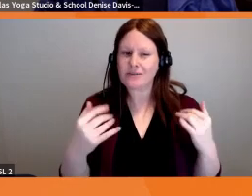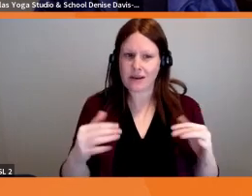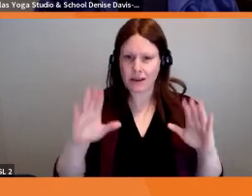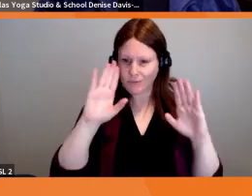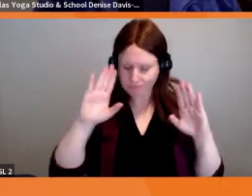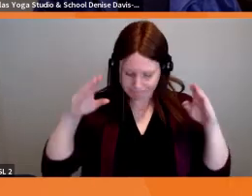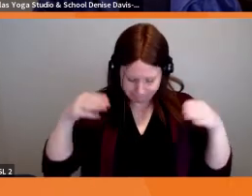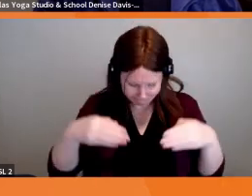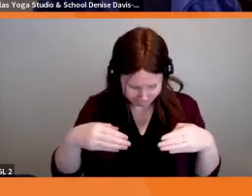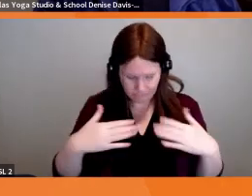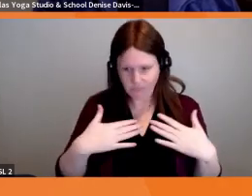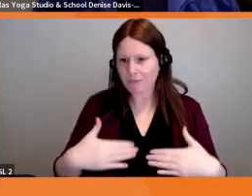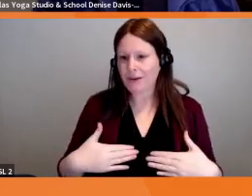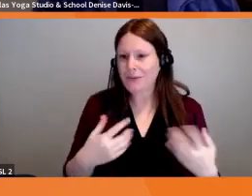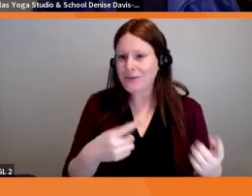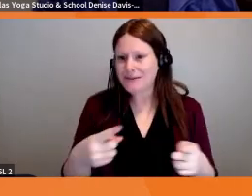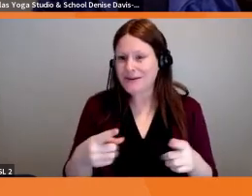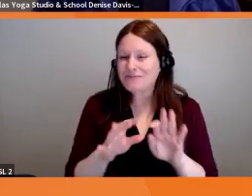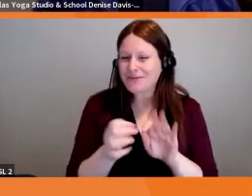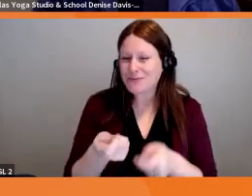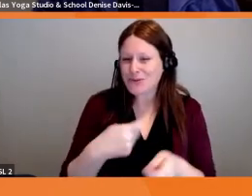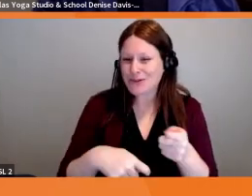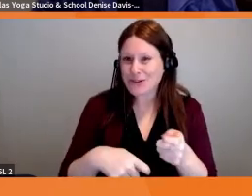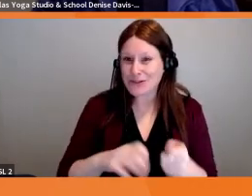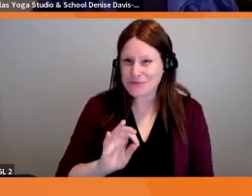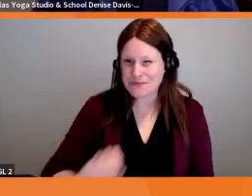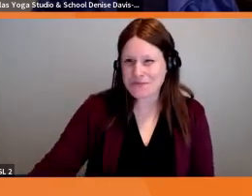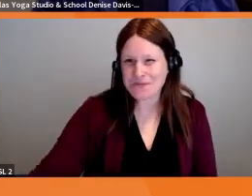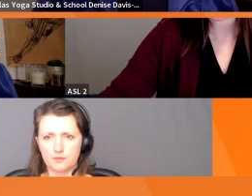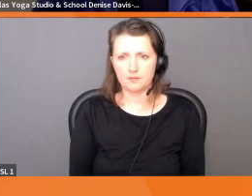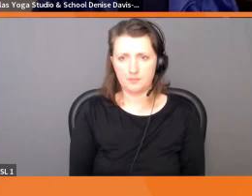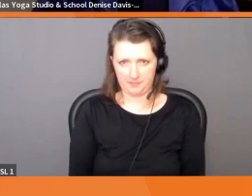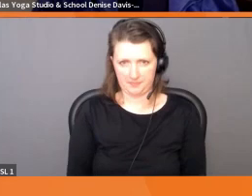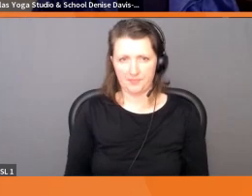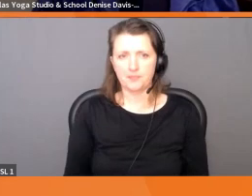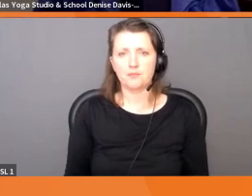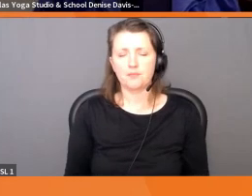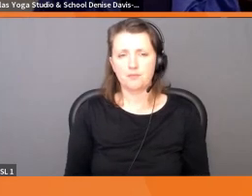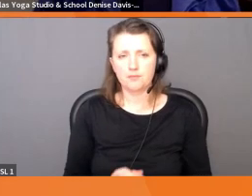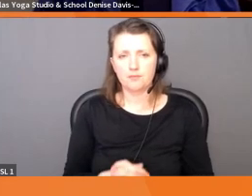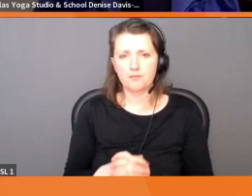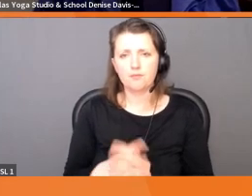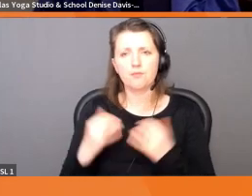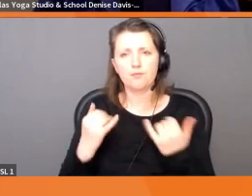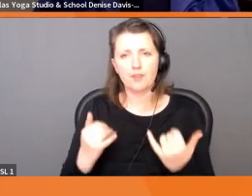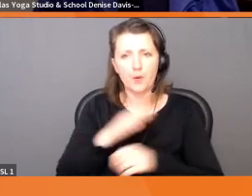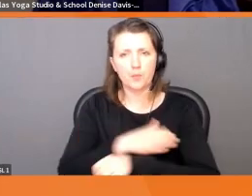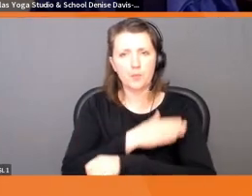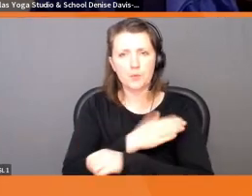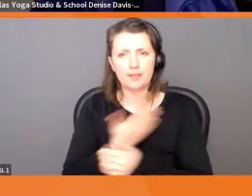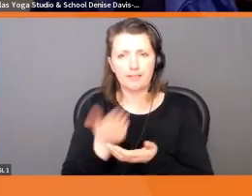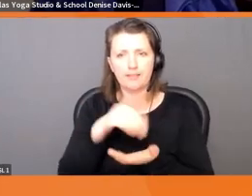you. All right, so I'm going to play another piece of music, and I'll try to keep it short. I'll try to remember this time to turn it